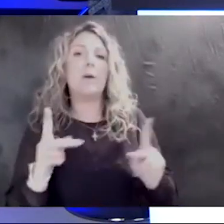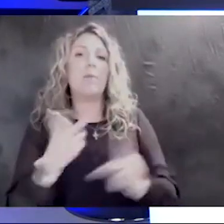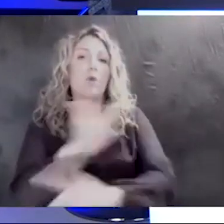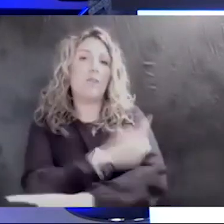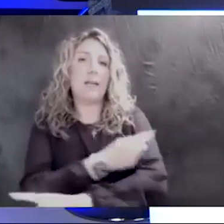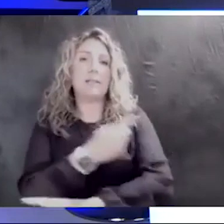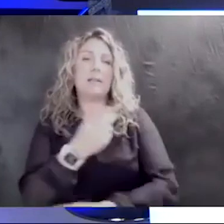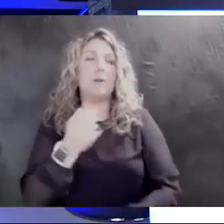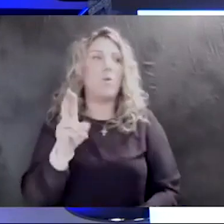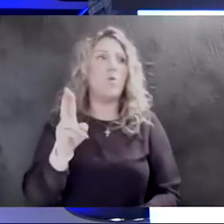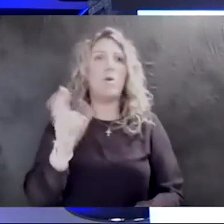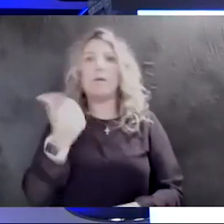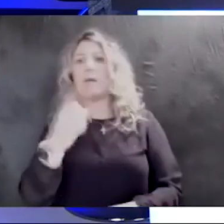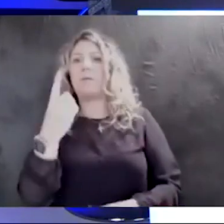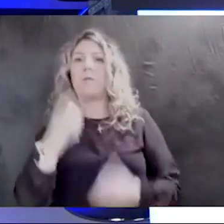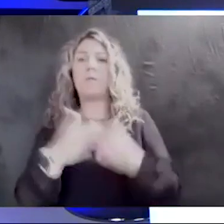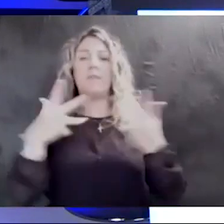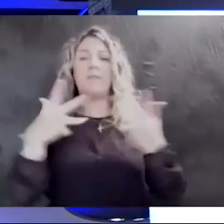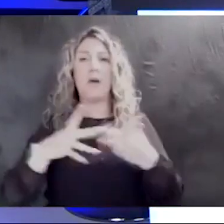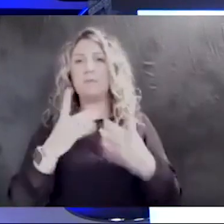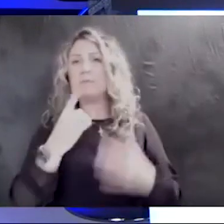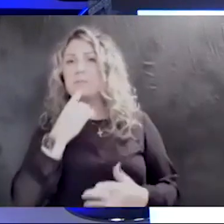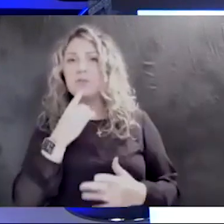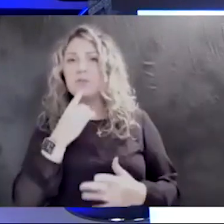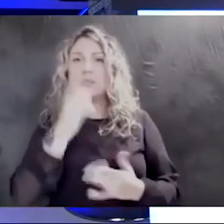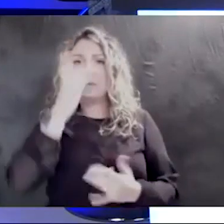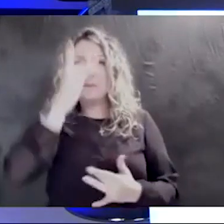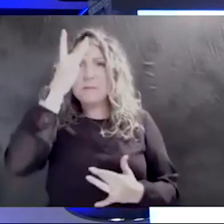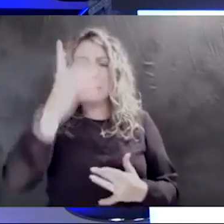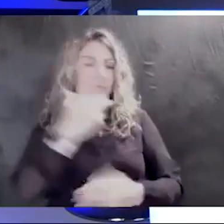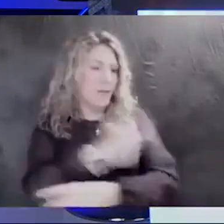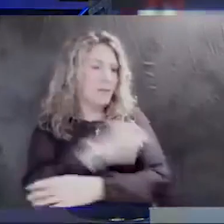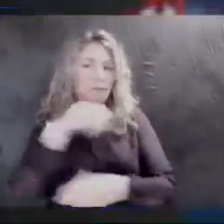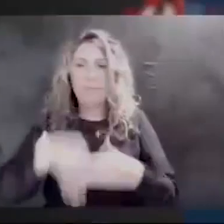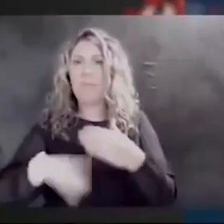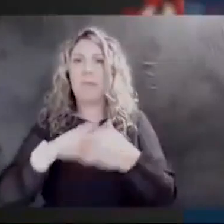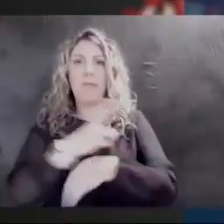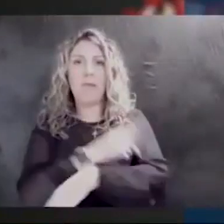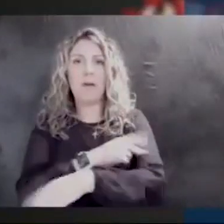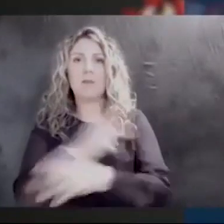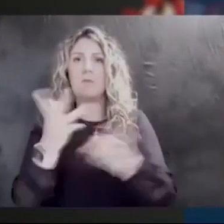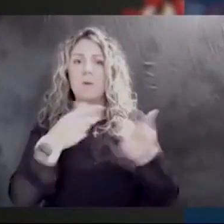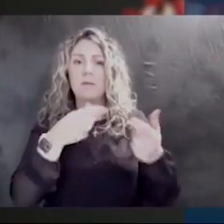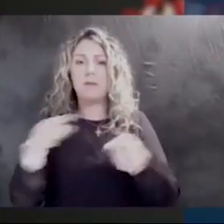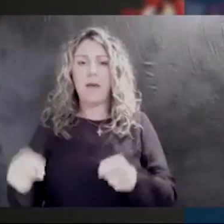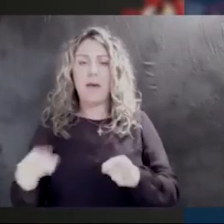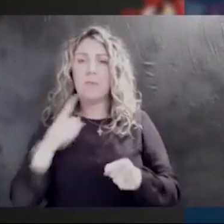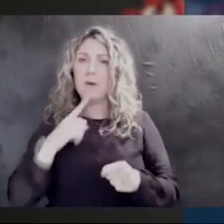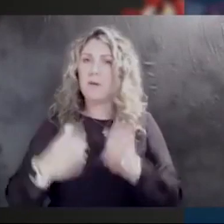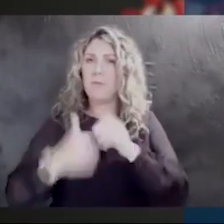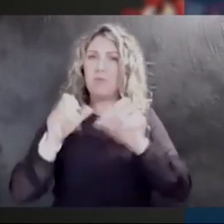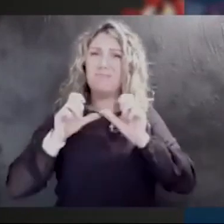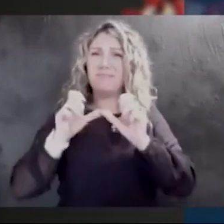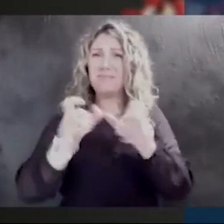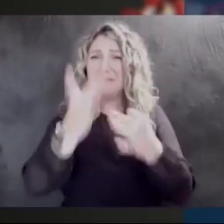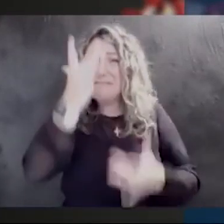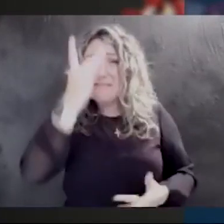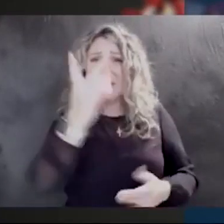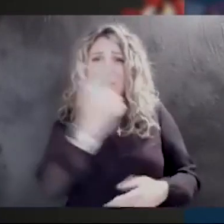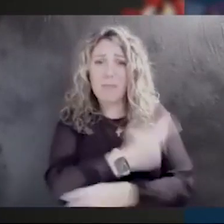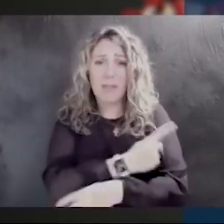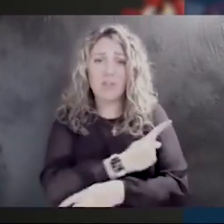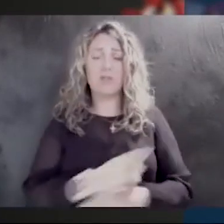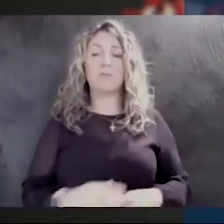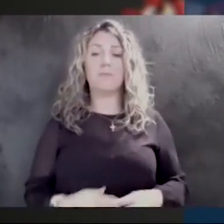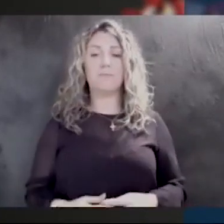without serious illness who've been vaccinated coming into the hospital. What we're getting is some of our chronic, most sick patients who come in. And we've always